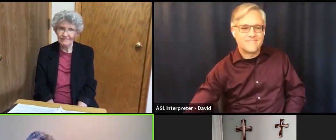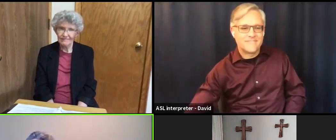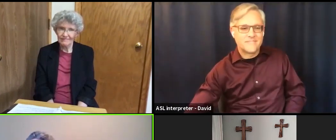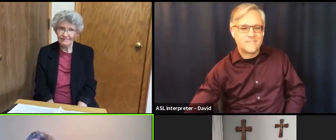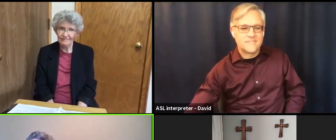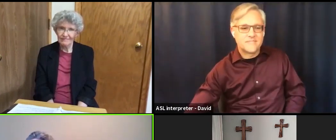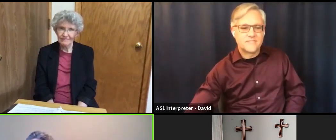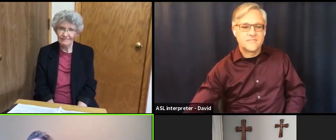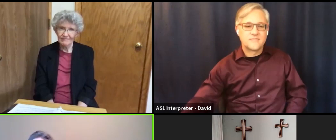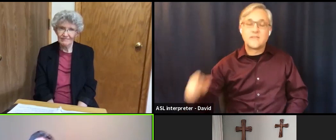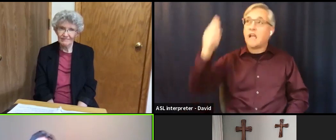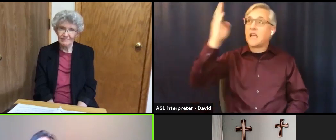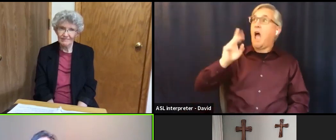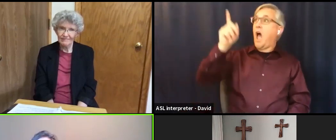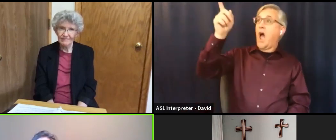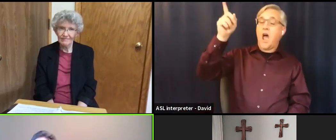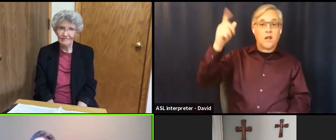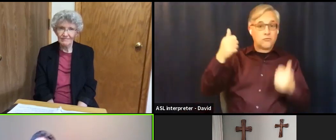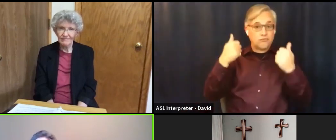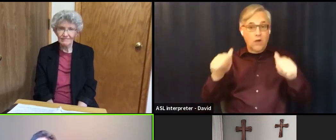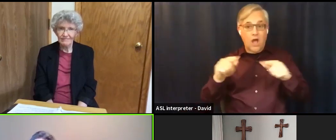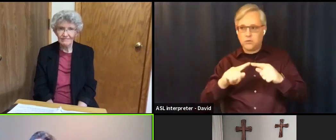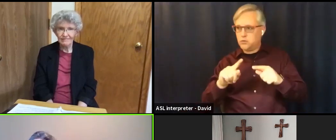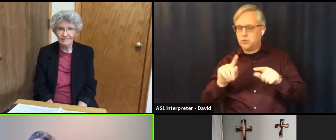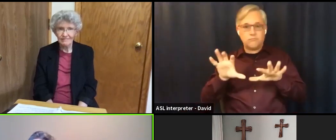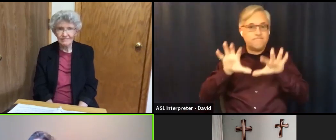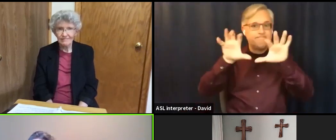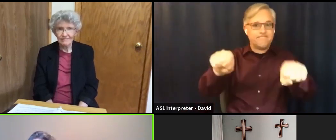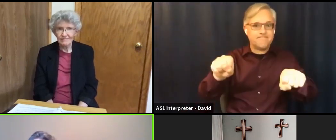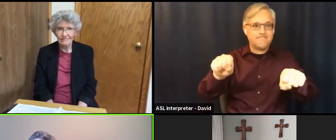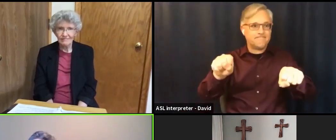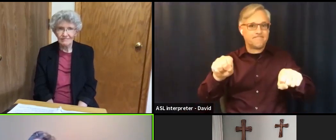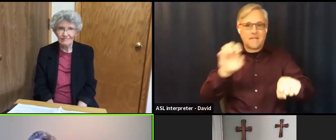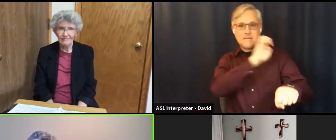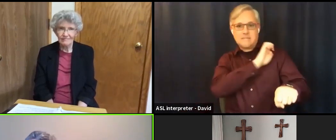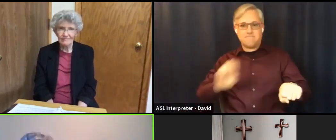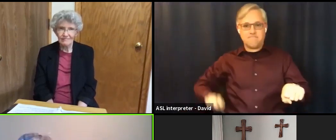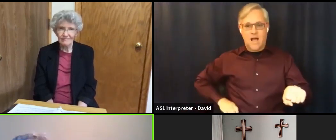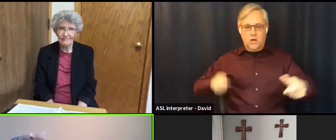gain, and that what God does is not for the